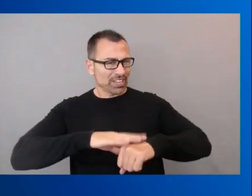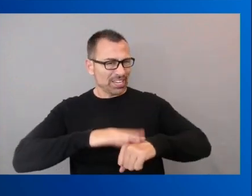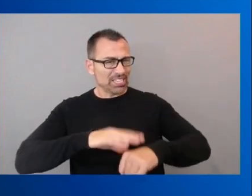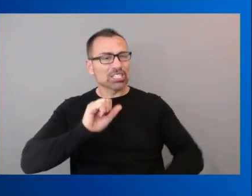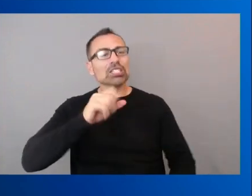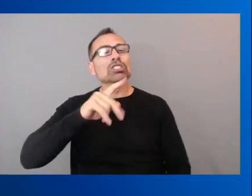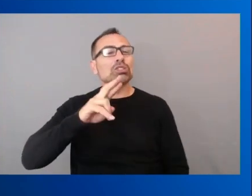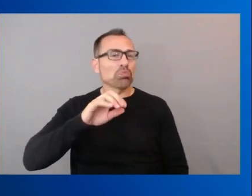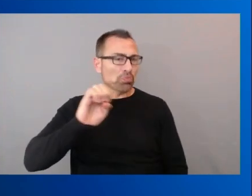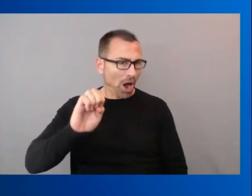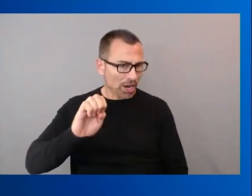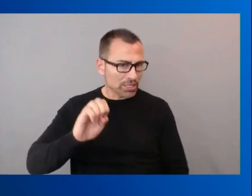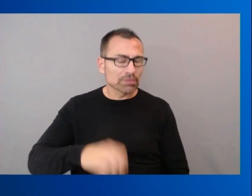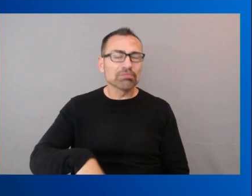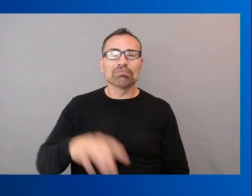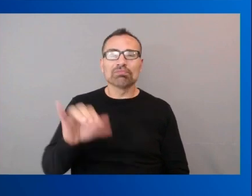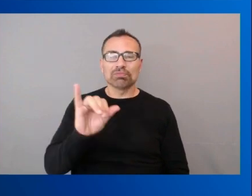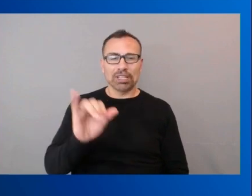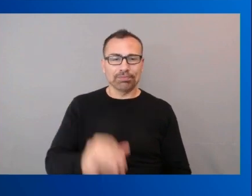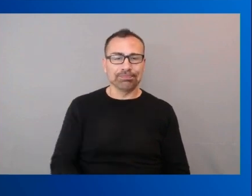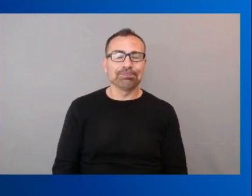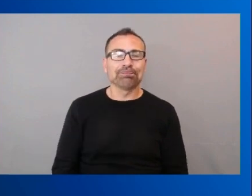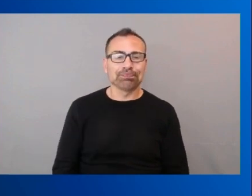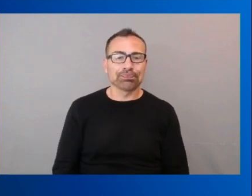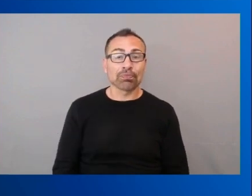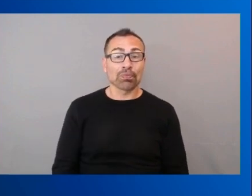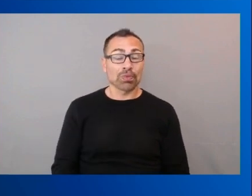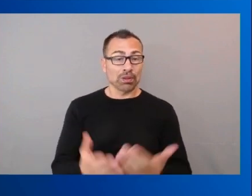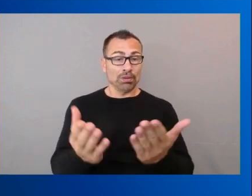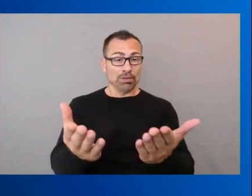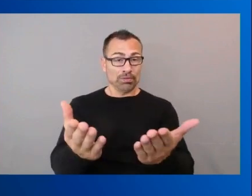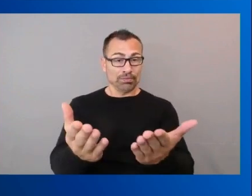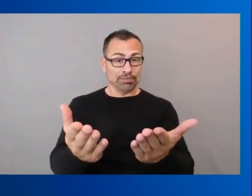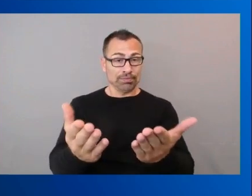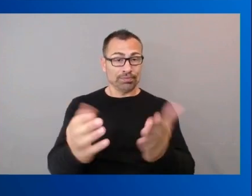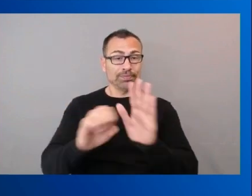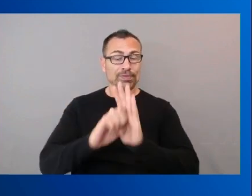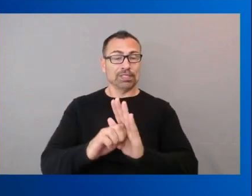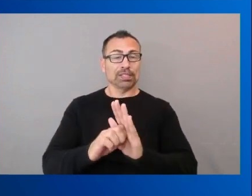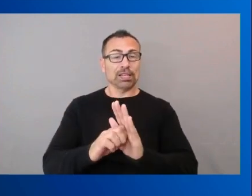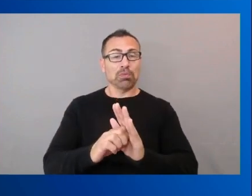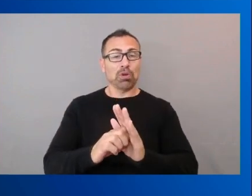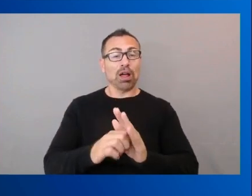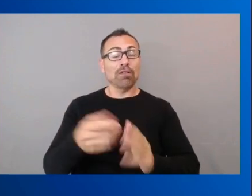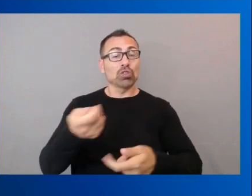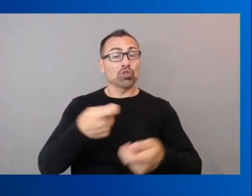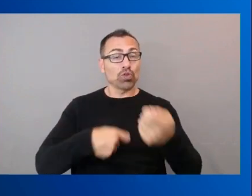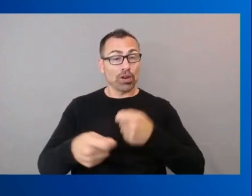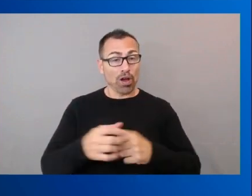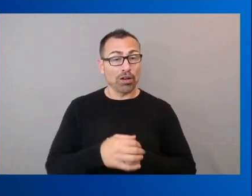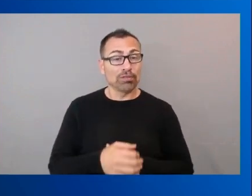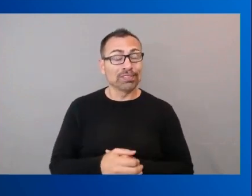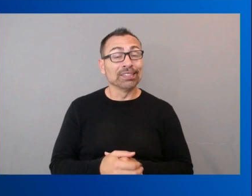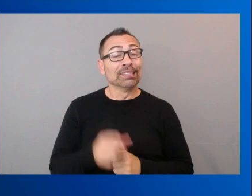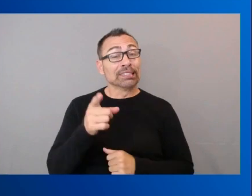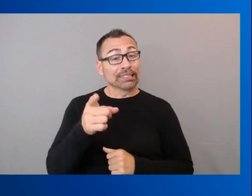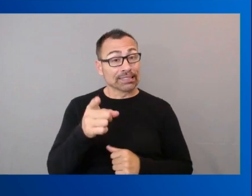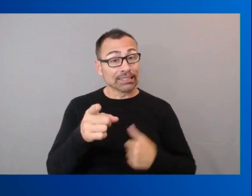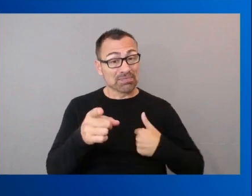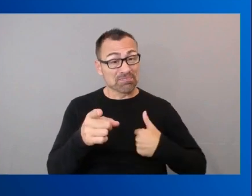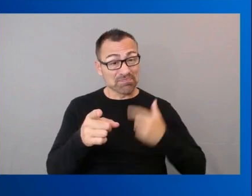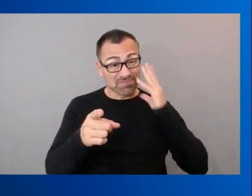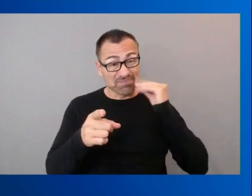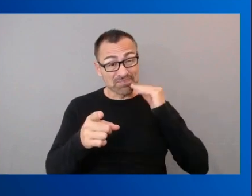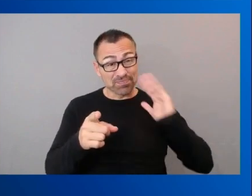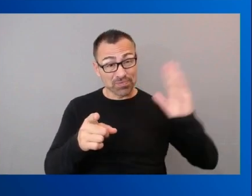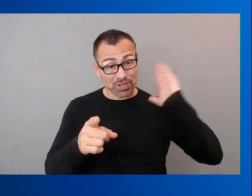yeah. Okay. So here's an example of a trade-off, something you might happen, which has happened to me in the past. So what tends to happen